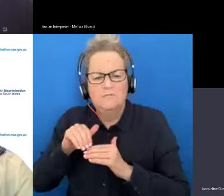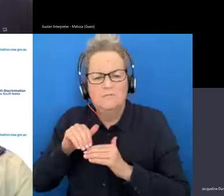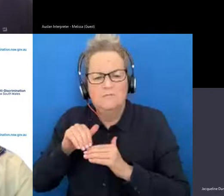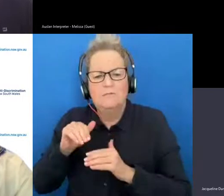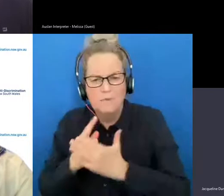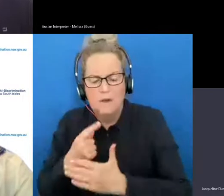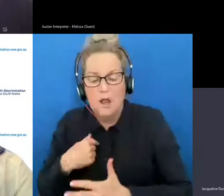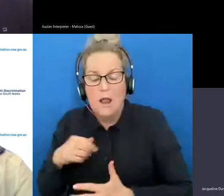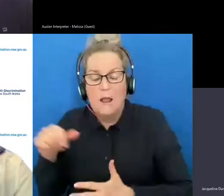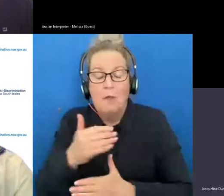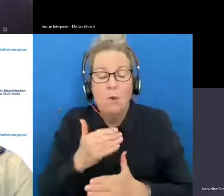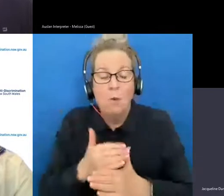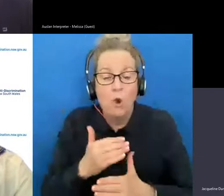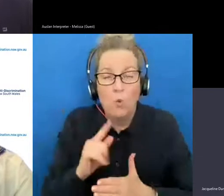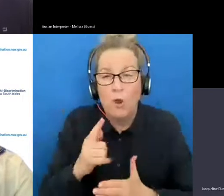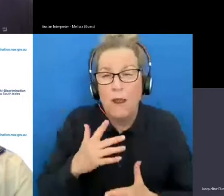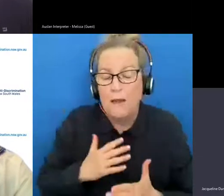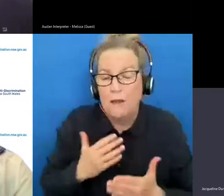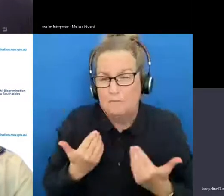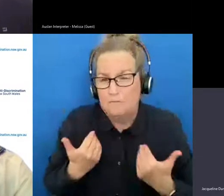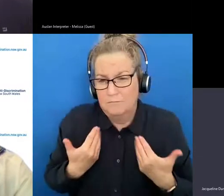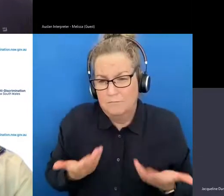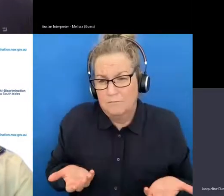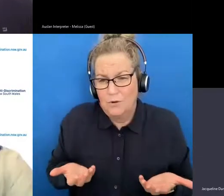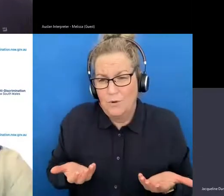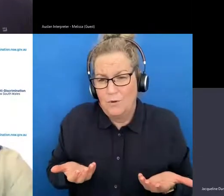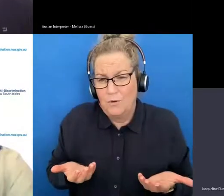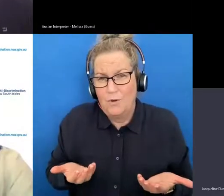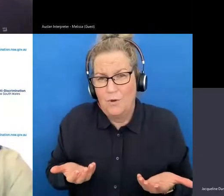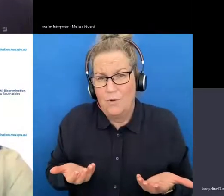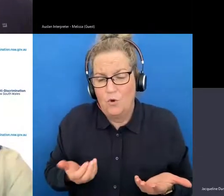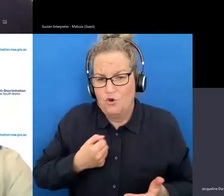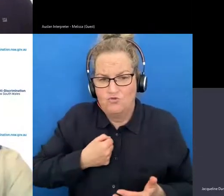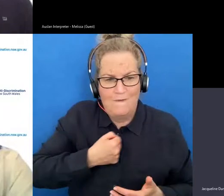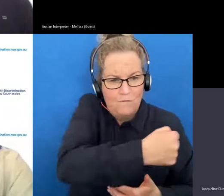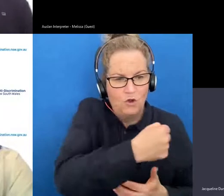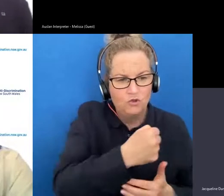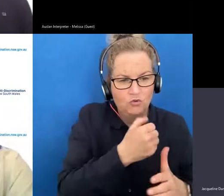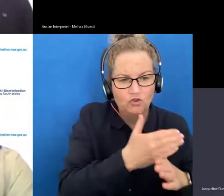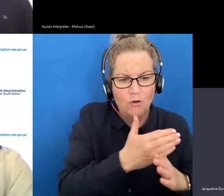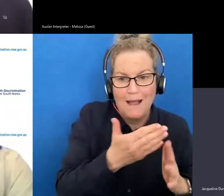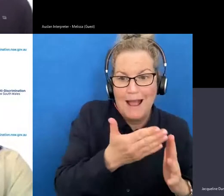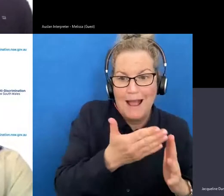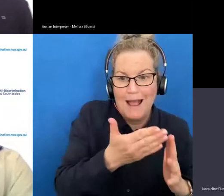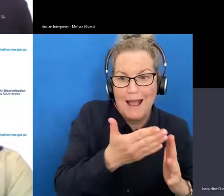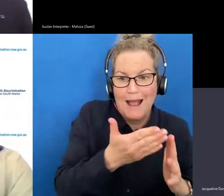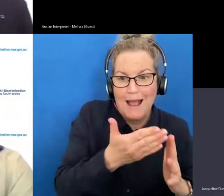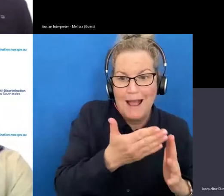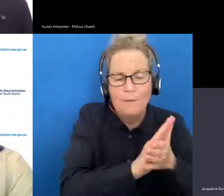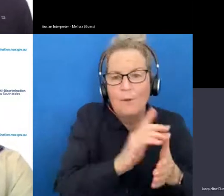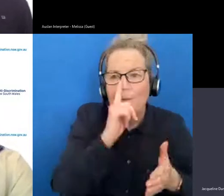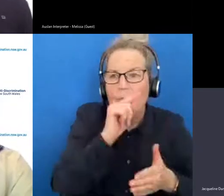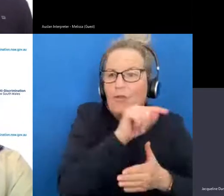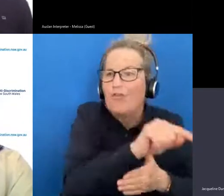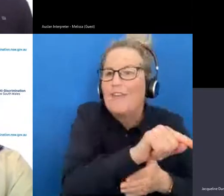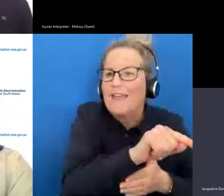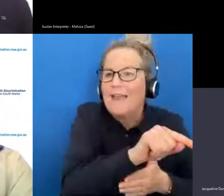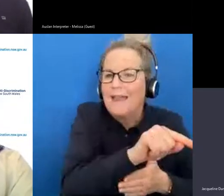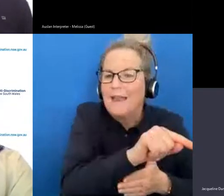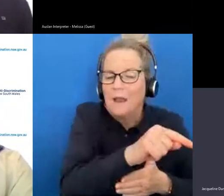And I think, you know, being able to be referred to Job Access and being linked with an expert who understood